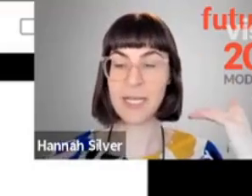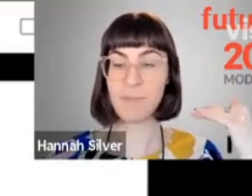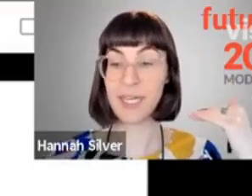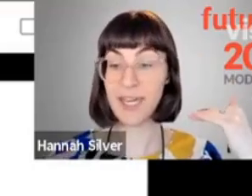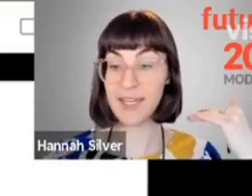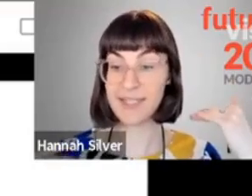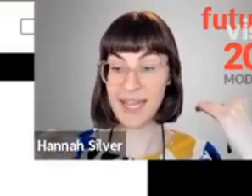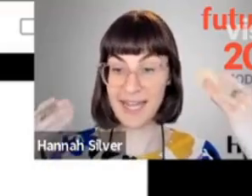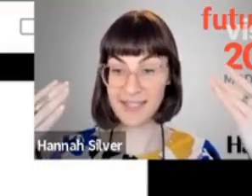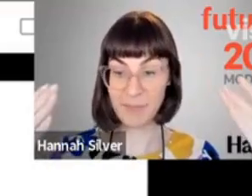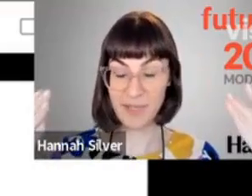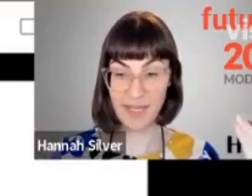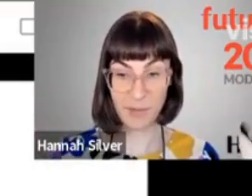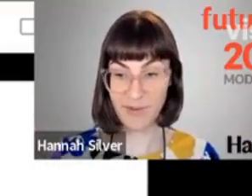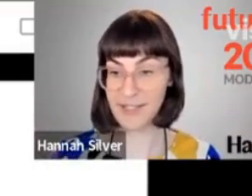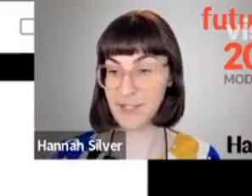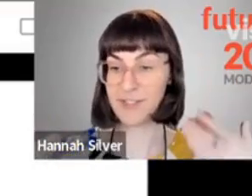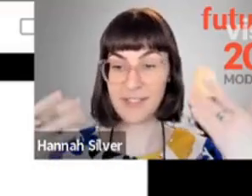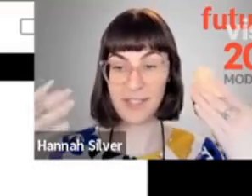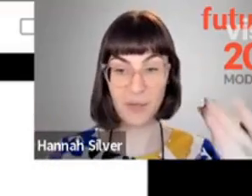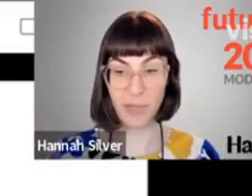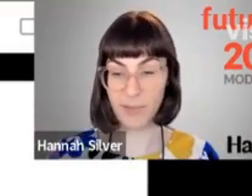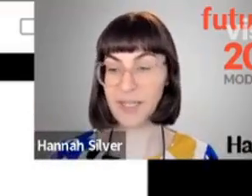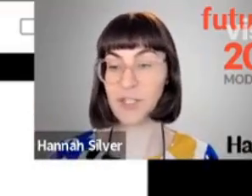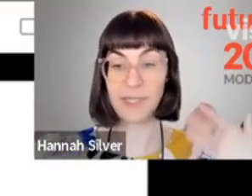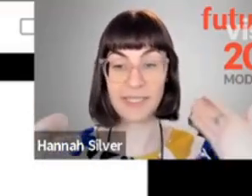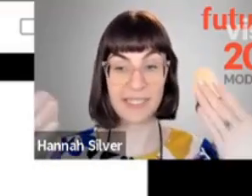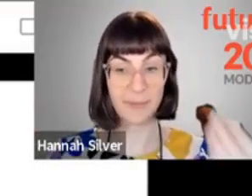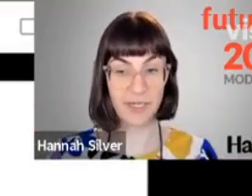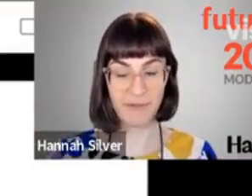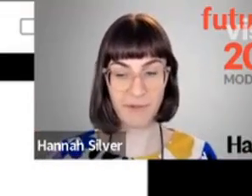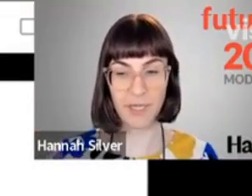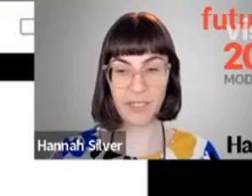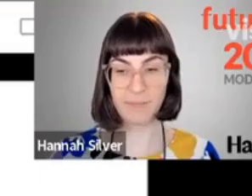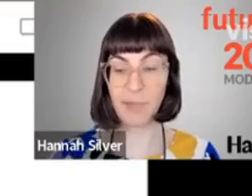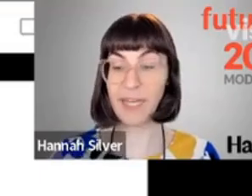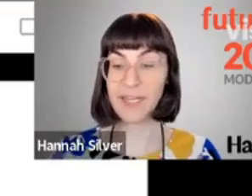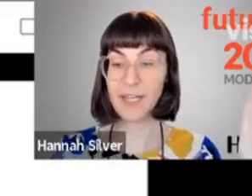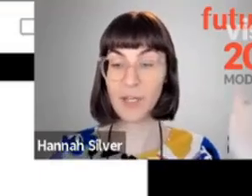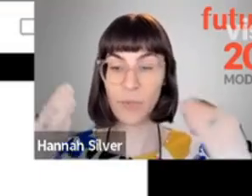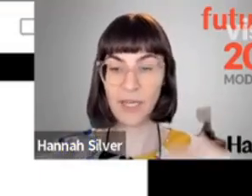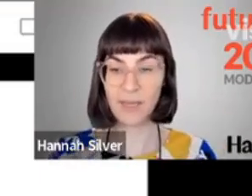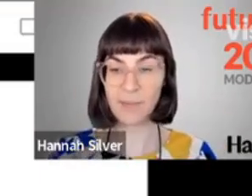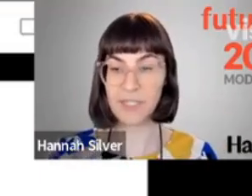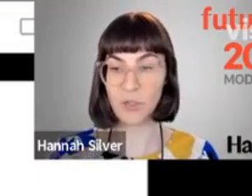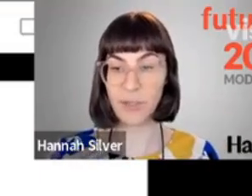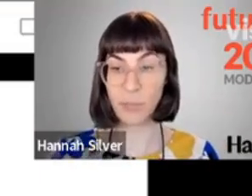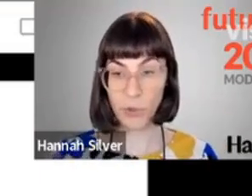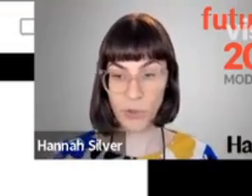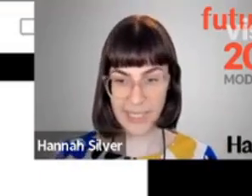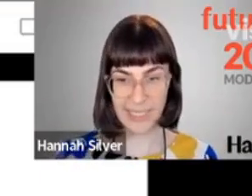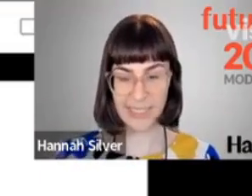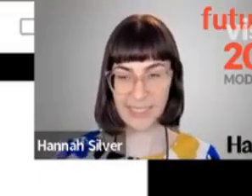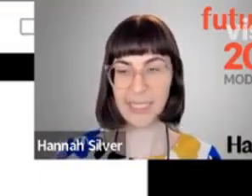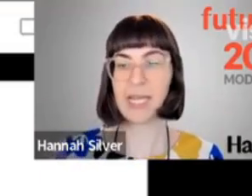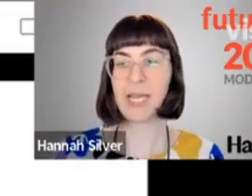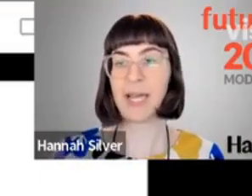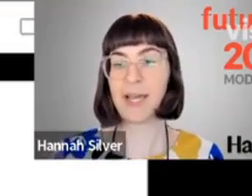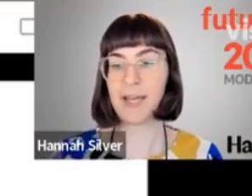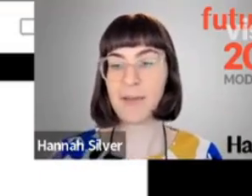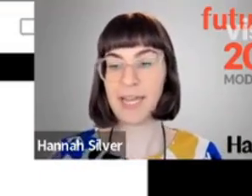folks, because as something that provides services to the public, it should be accessible to everybody. But when it comes to